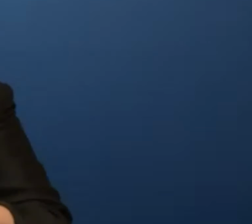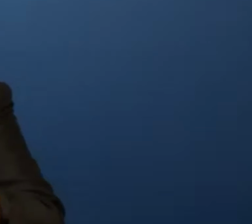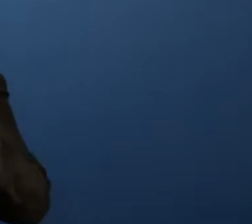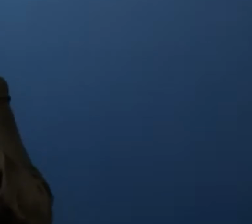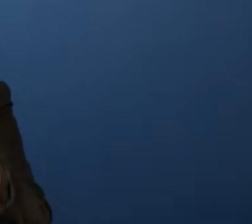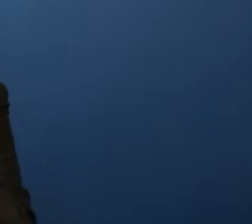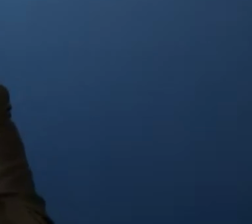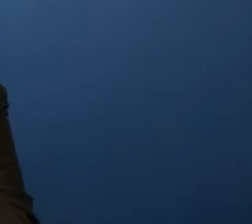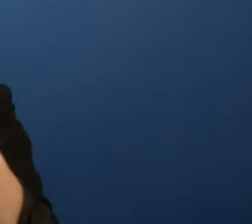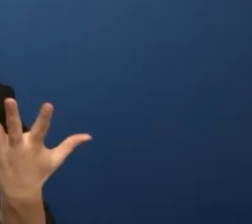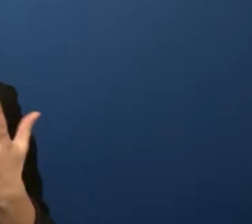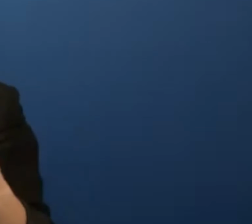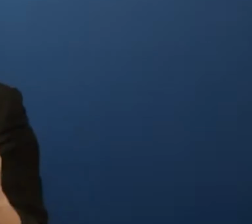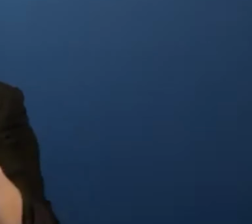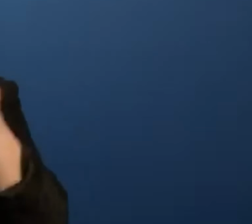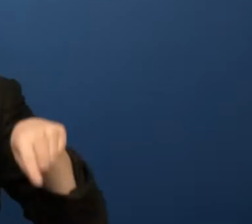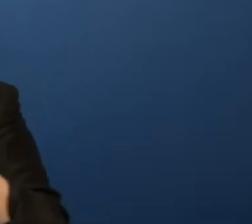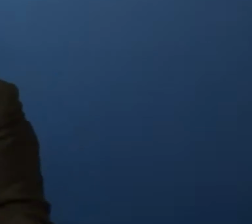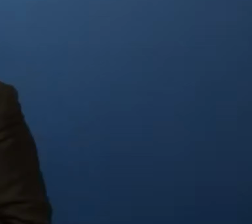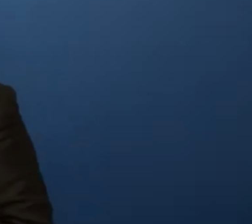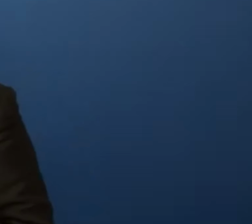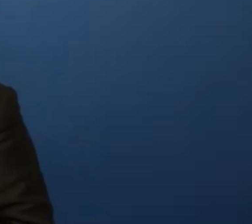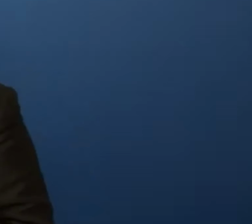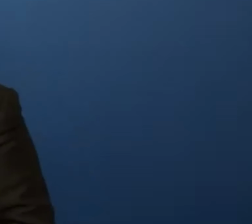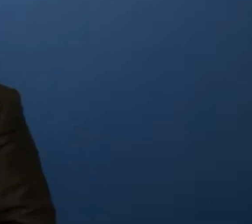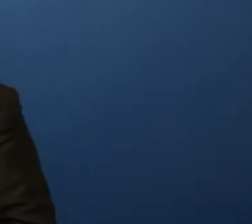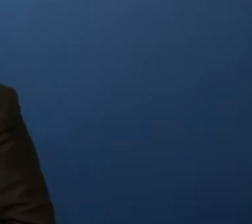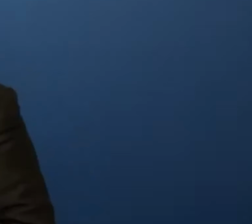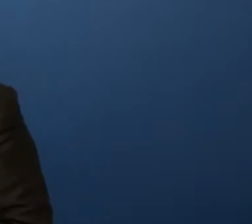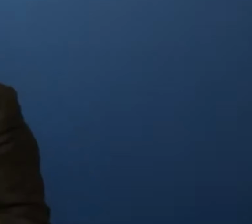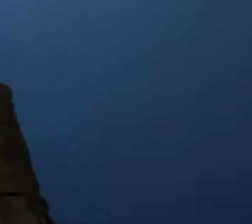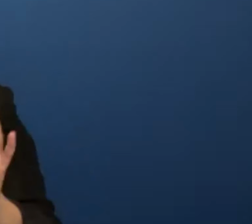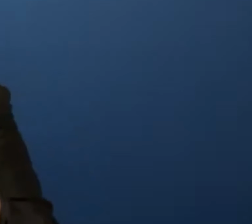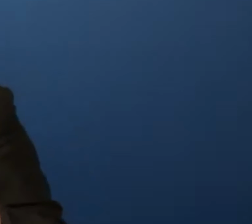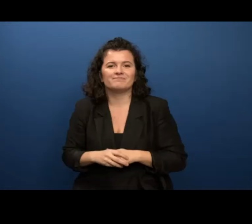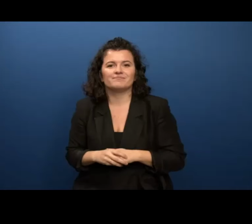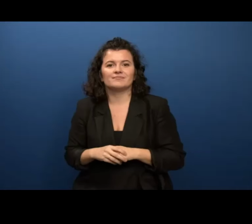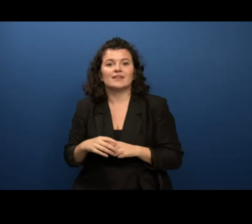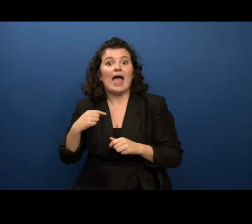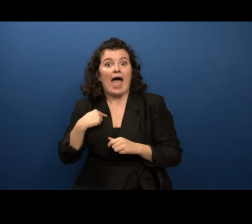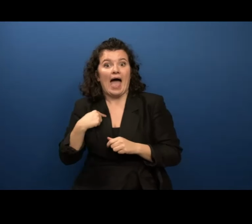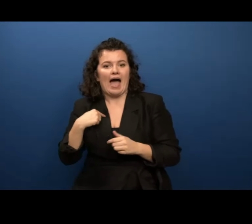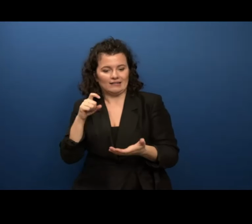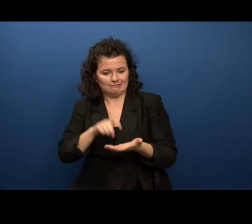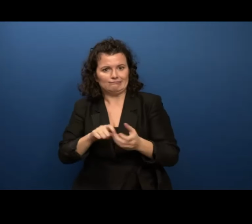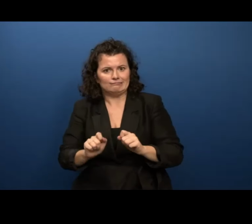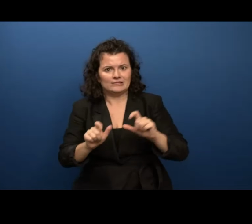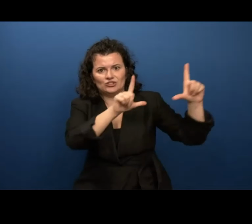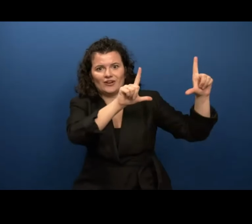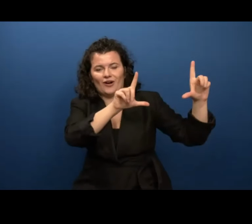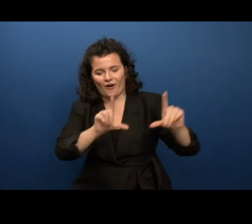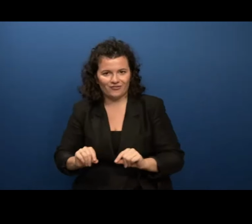I'm having some challenges with my screen. It keeps coming on and off. So I will always come back and both don't mind.